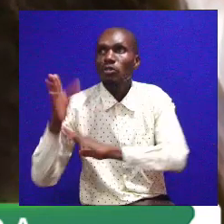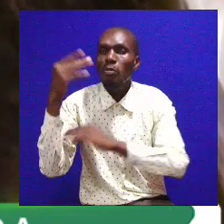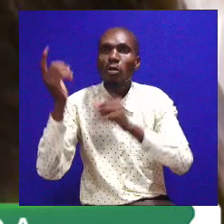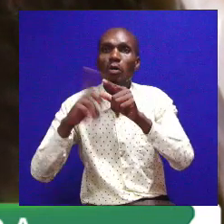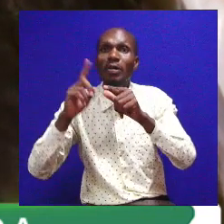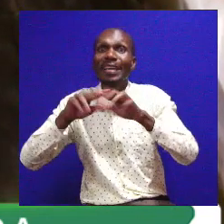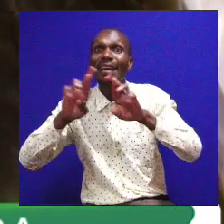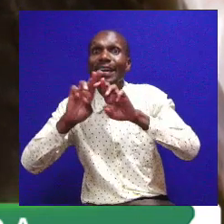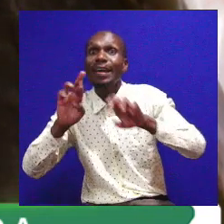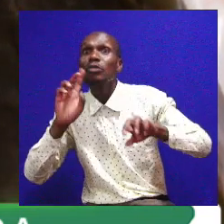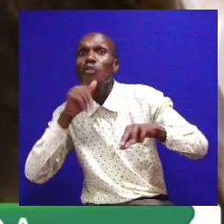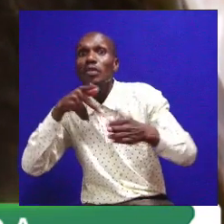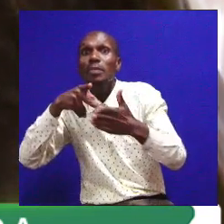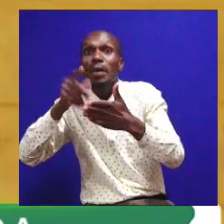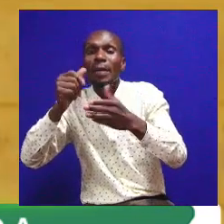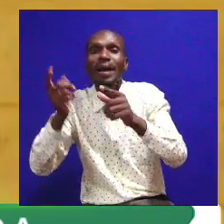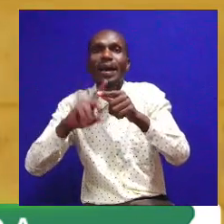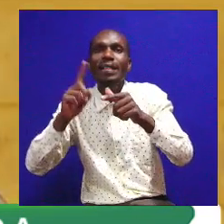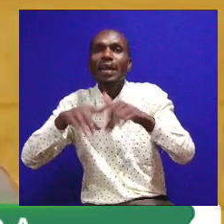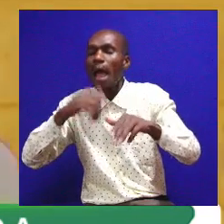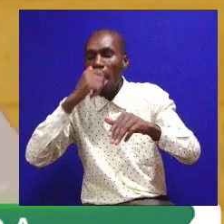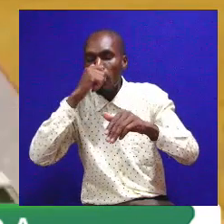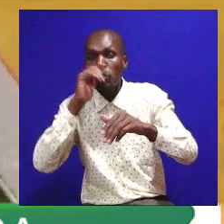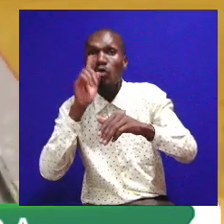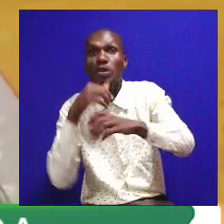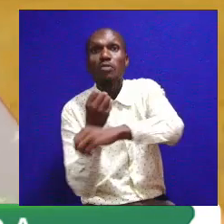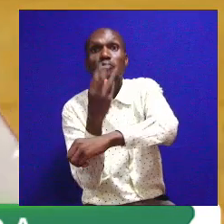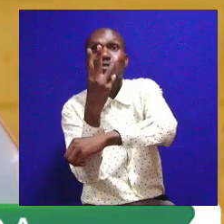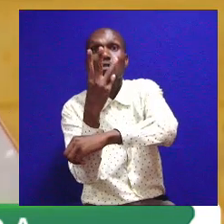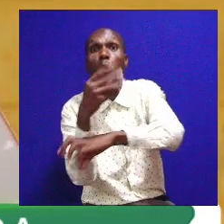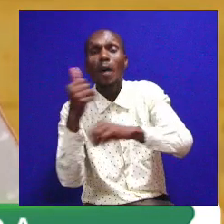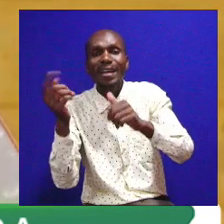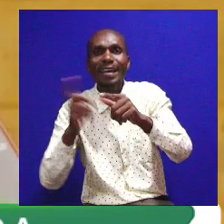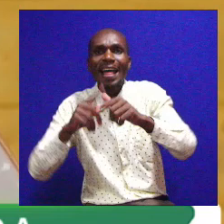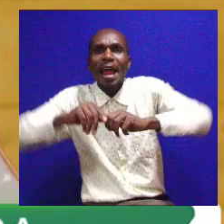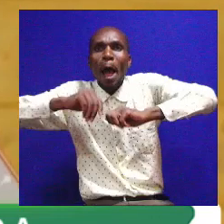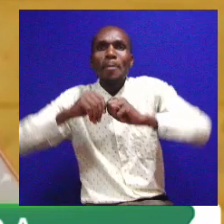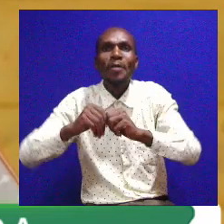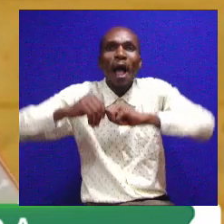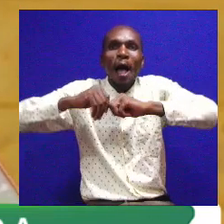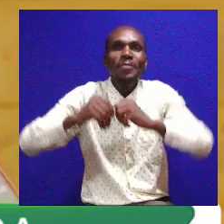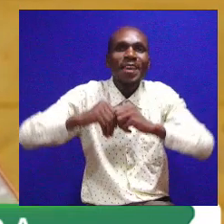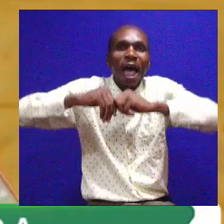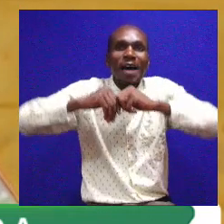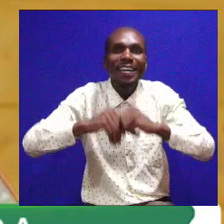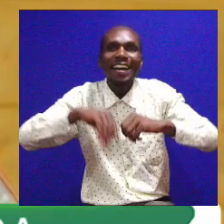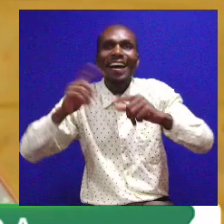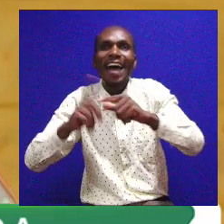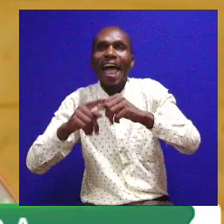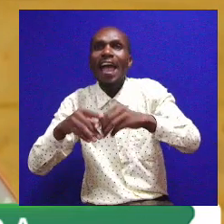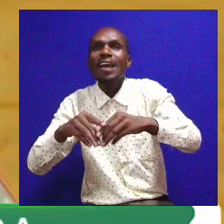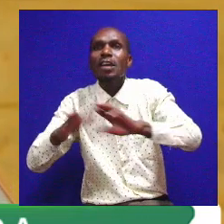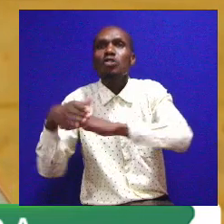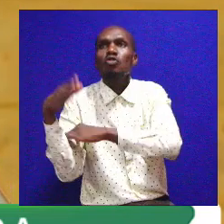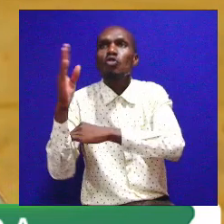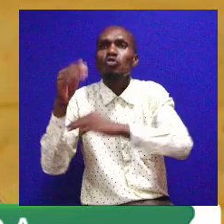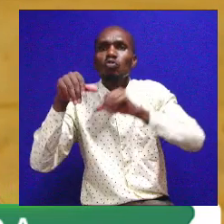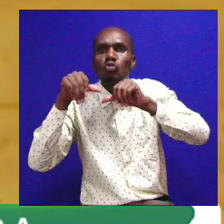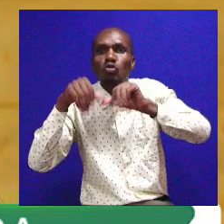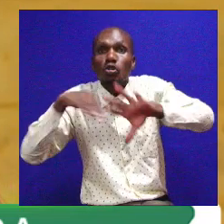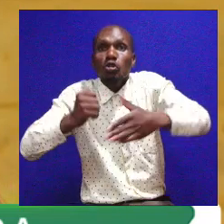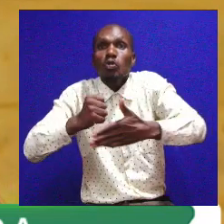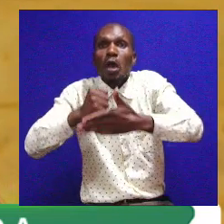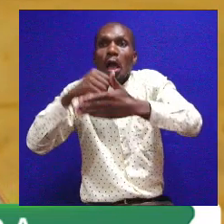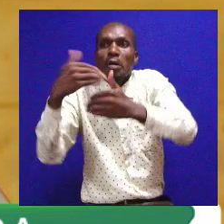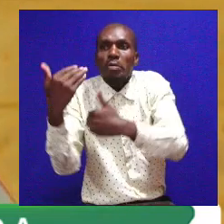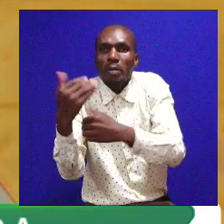nko musabira akole form 4 ya Na go kire na ni gote banyasa agenderelie department yeye agendere ko tokonyera